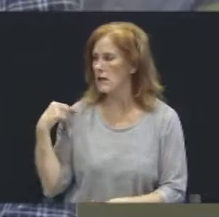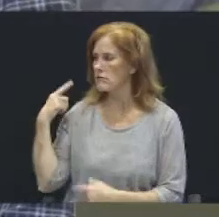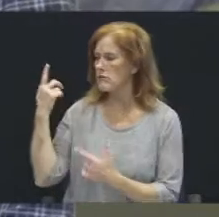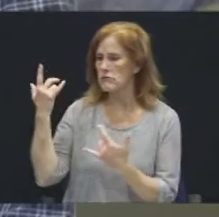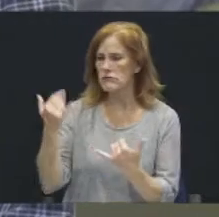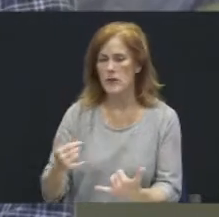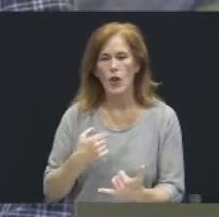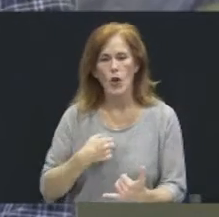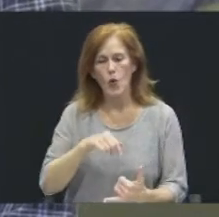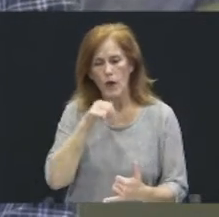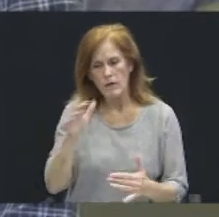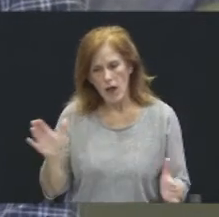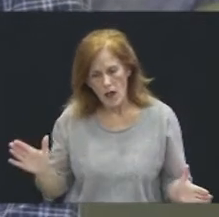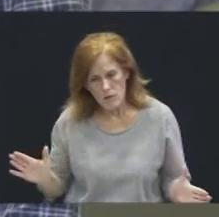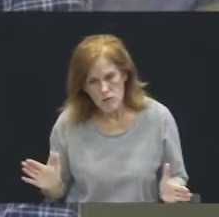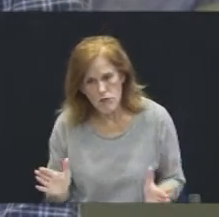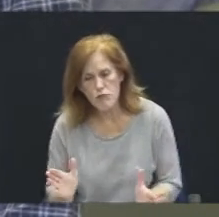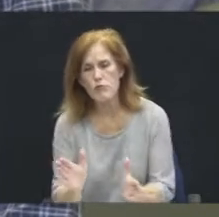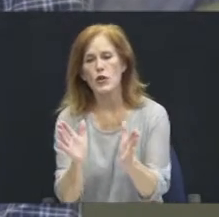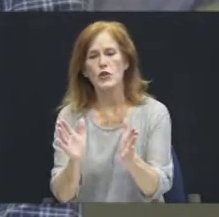for legislation